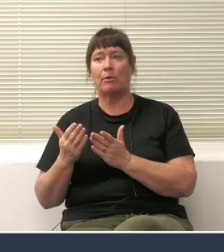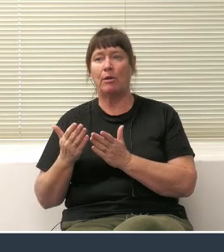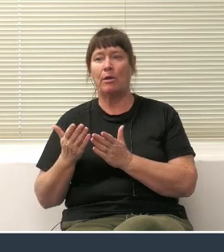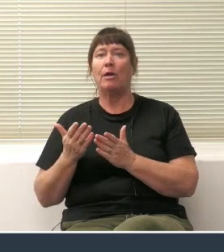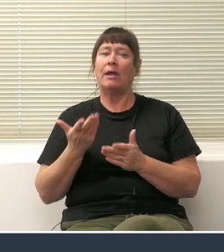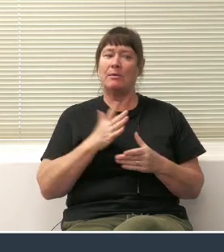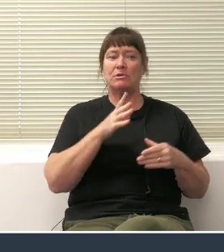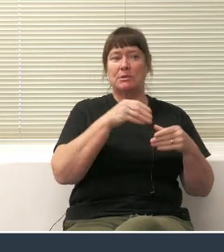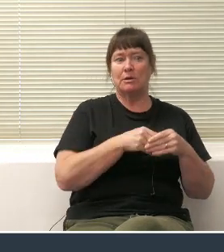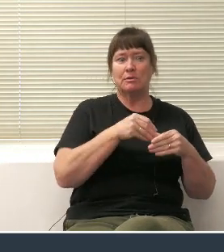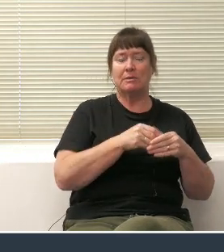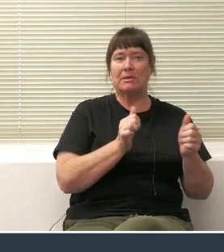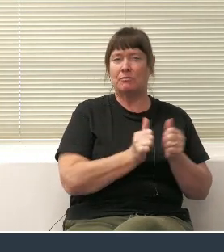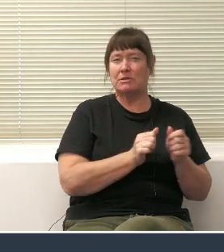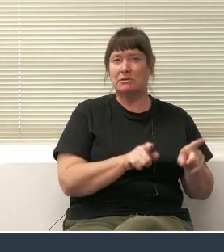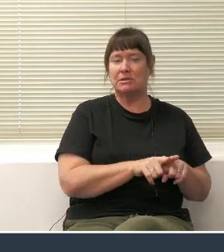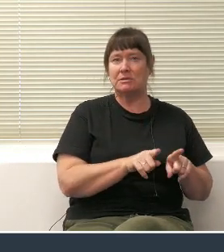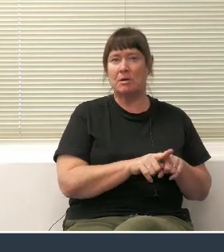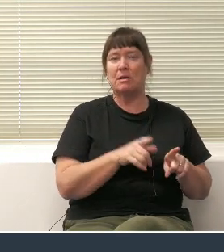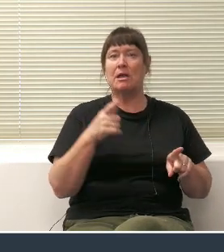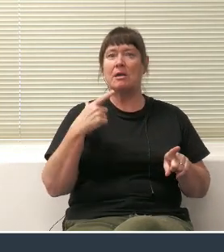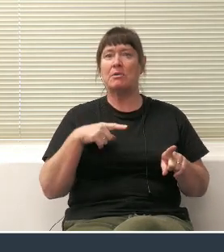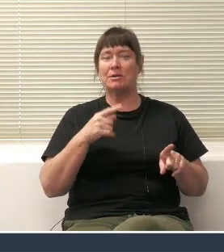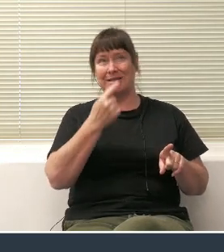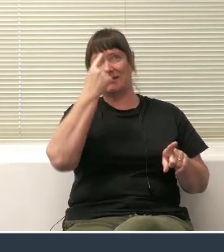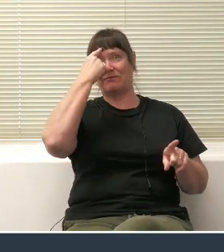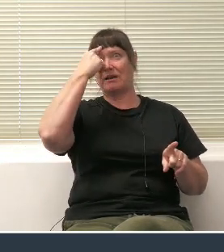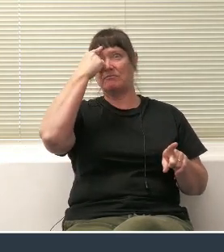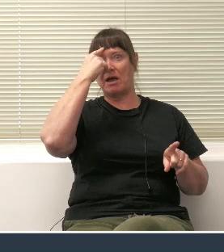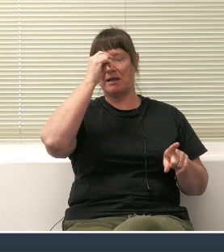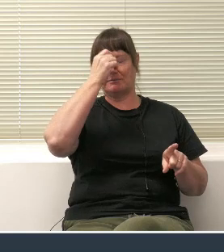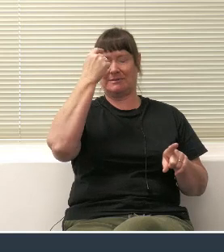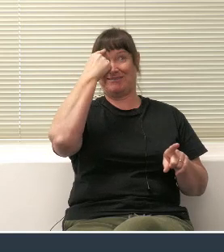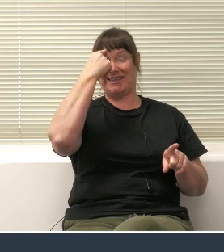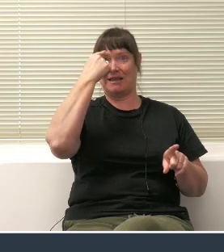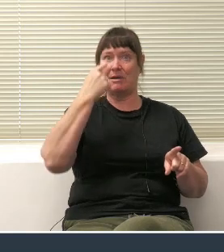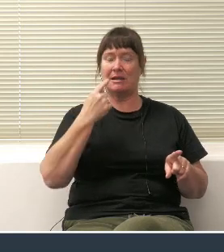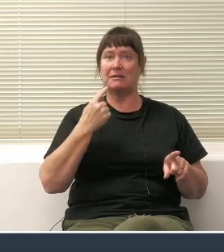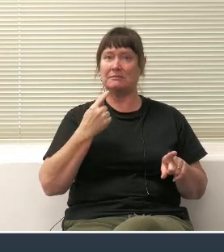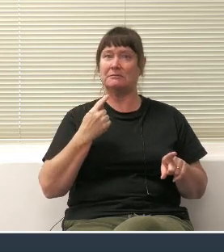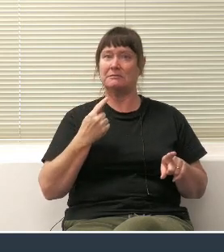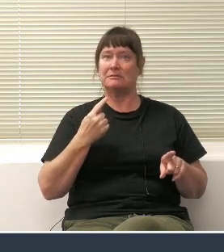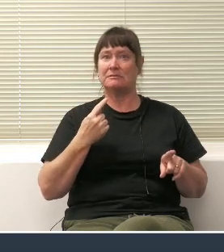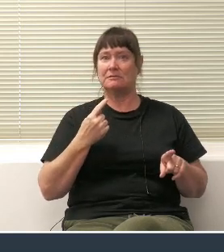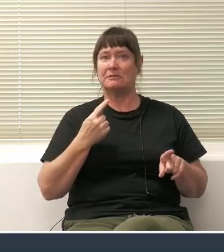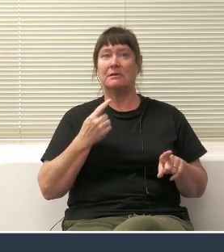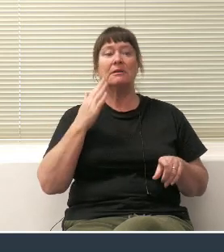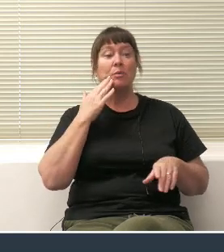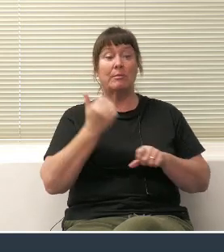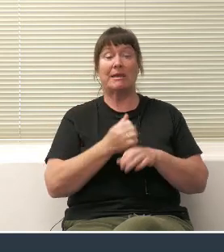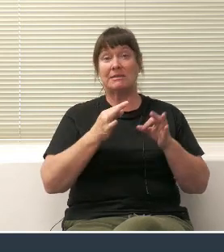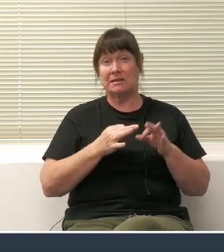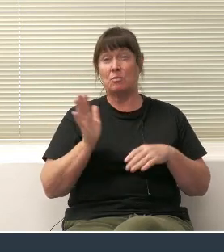as part of the resolution, because then it is very much front of mind for all parties that are involved going forward once the decision is